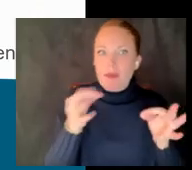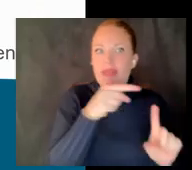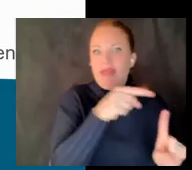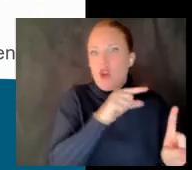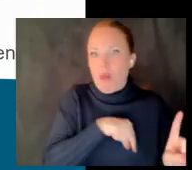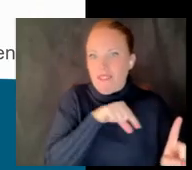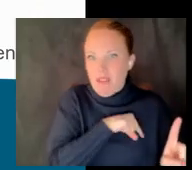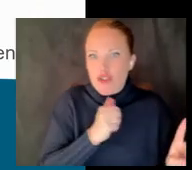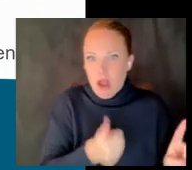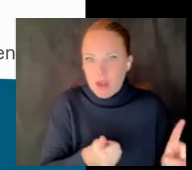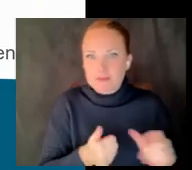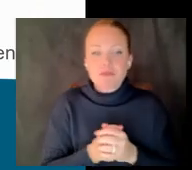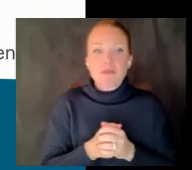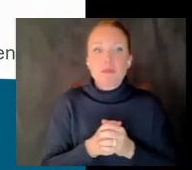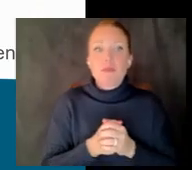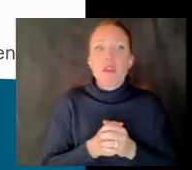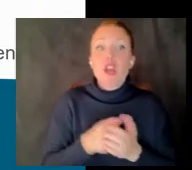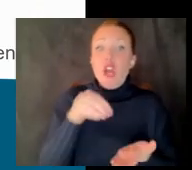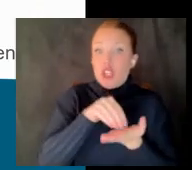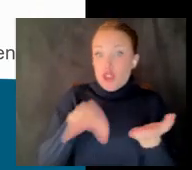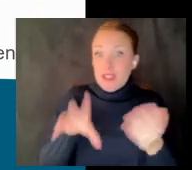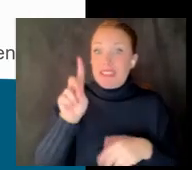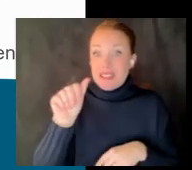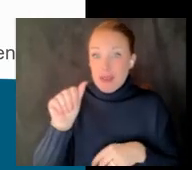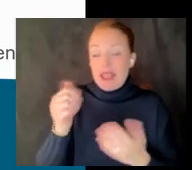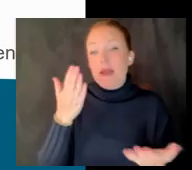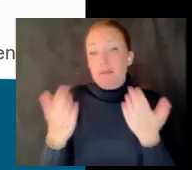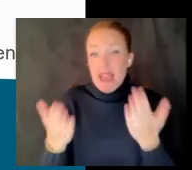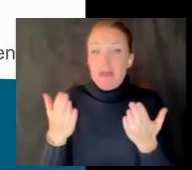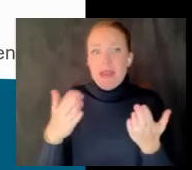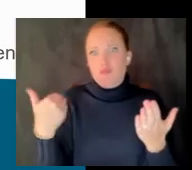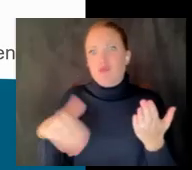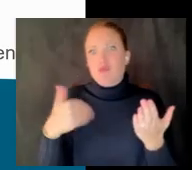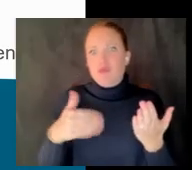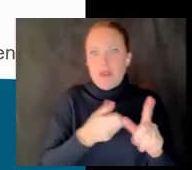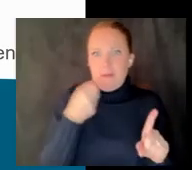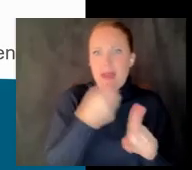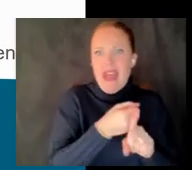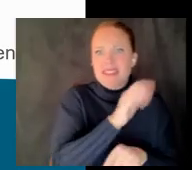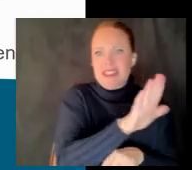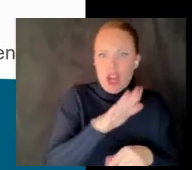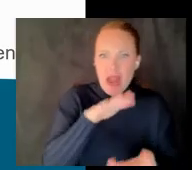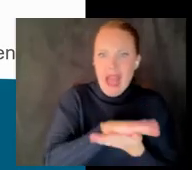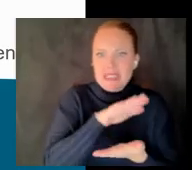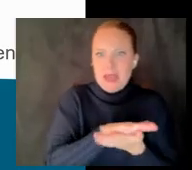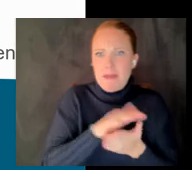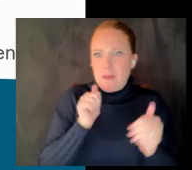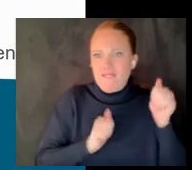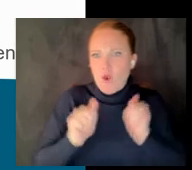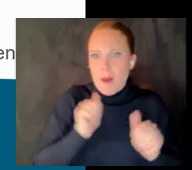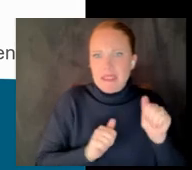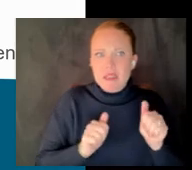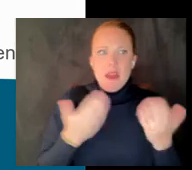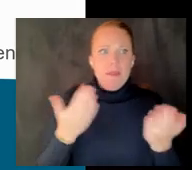You may find that a student's disability has begun to significantly impede their academic performance, and their needs have